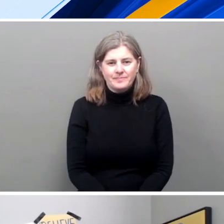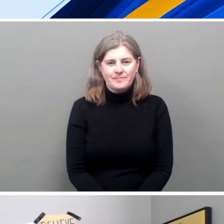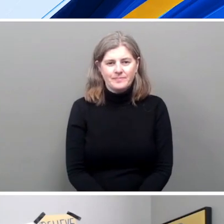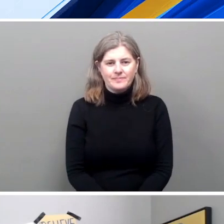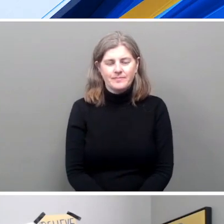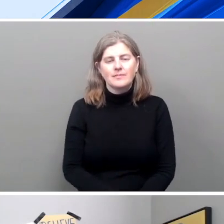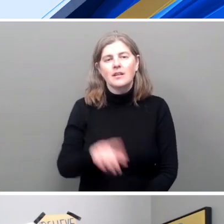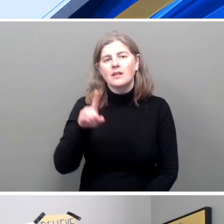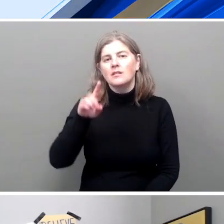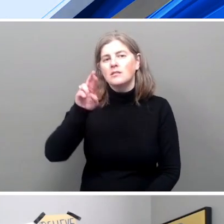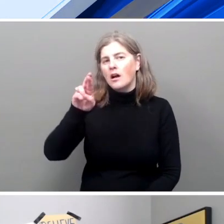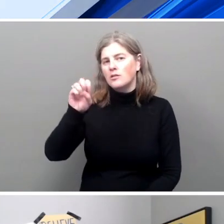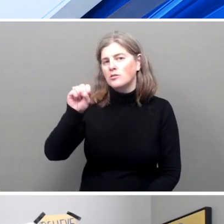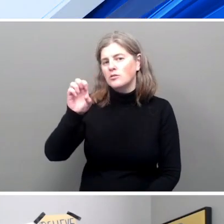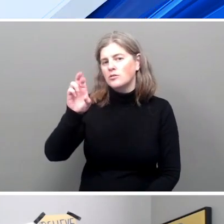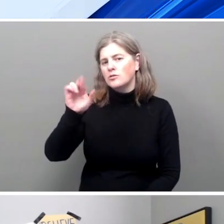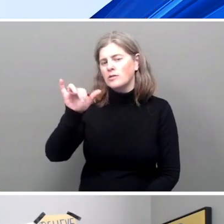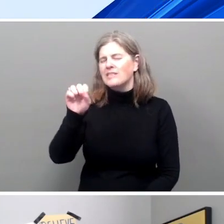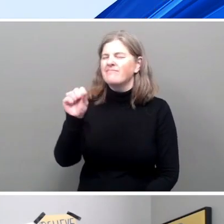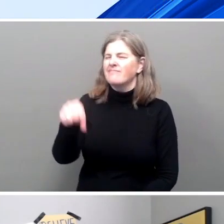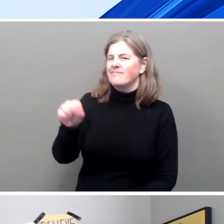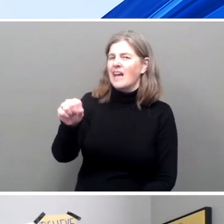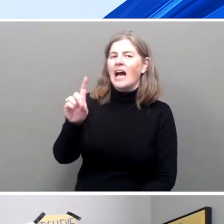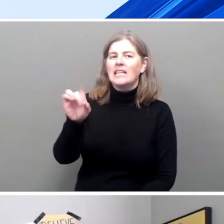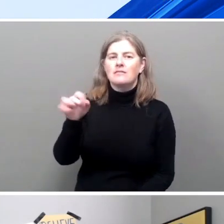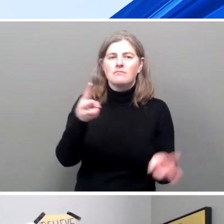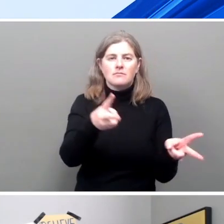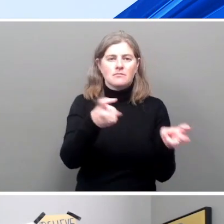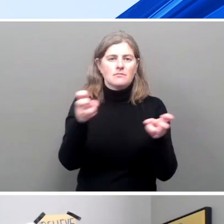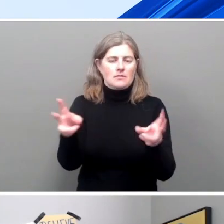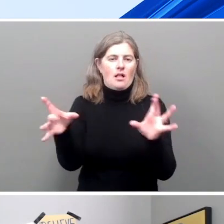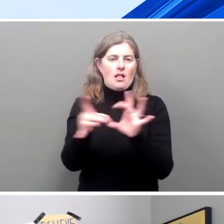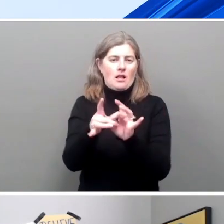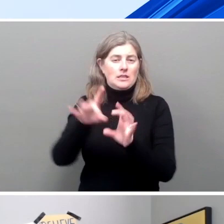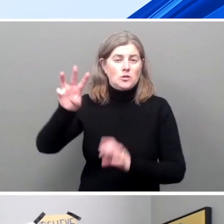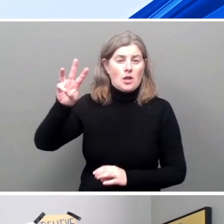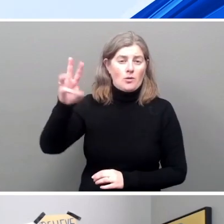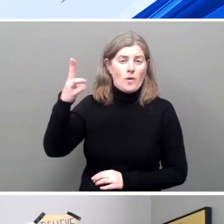Yeah, and Algernon, I did put the link to the WHO